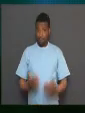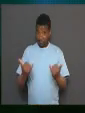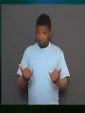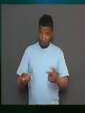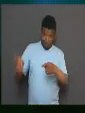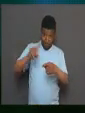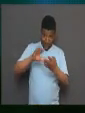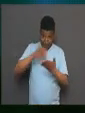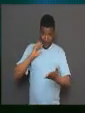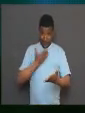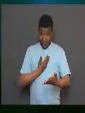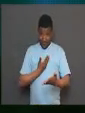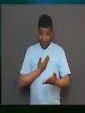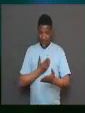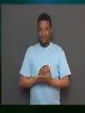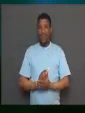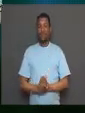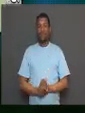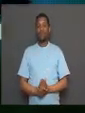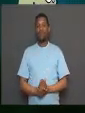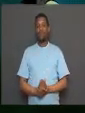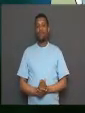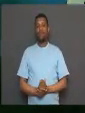Let's get back to our lesson.